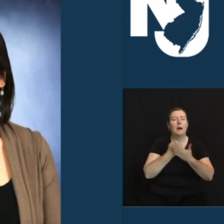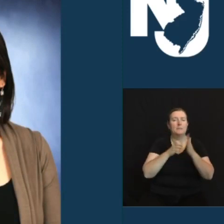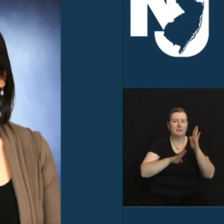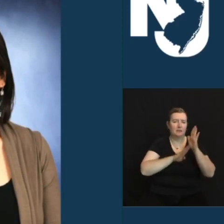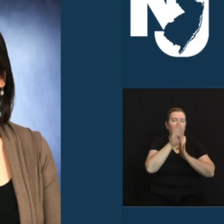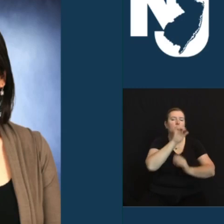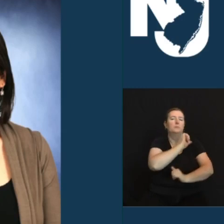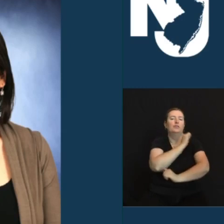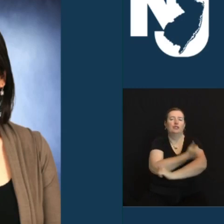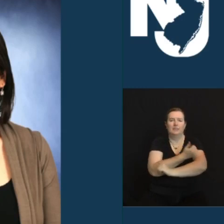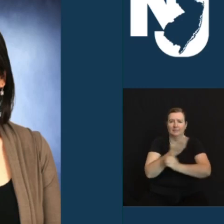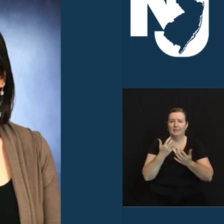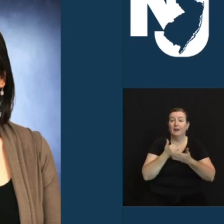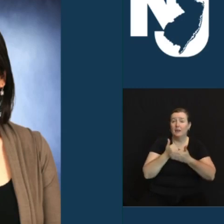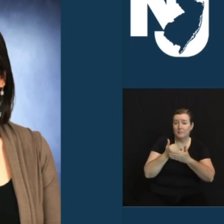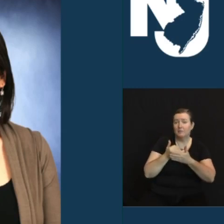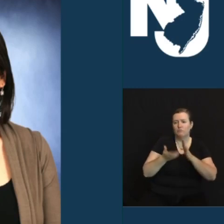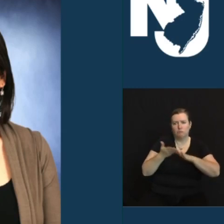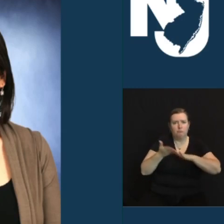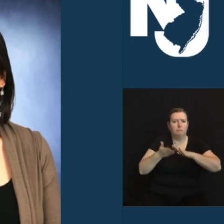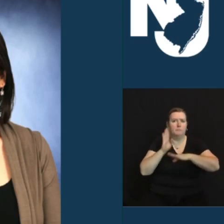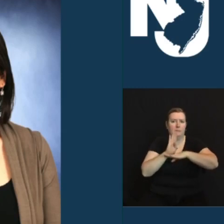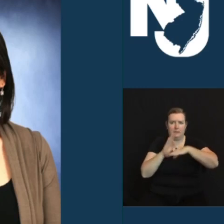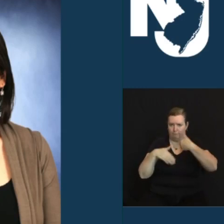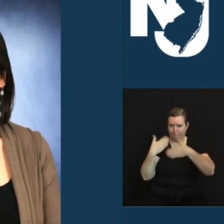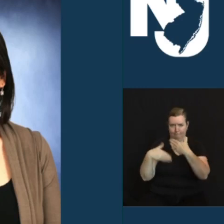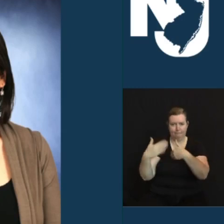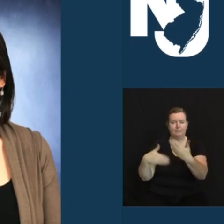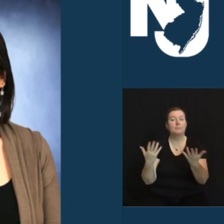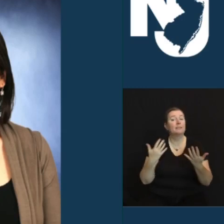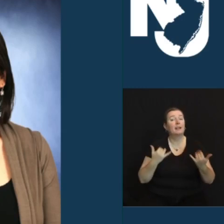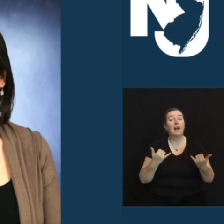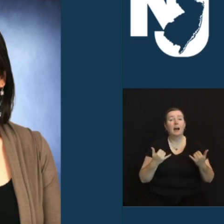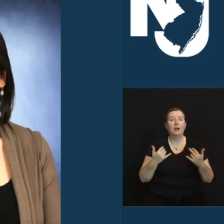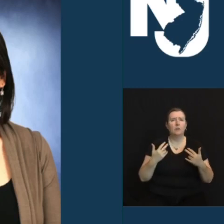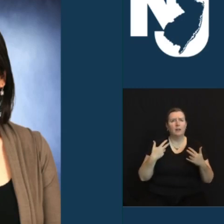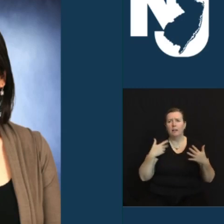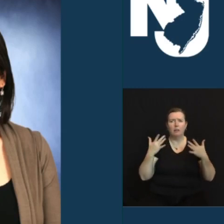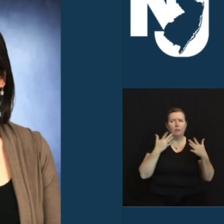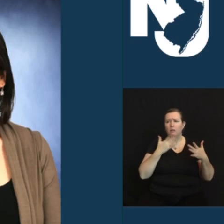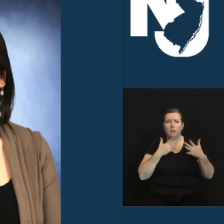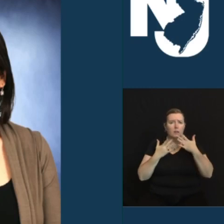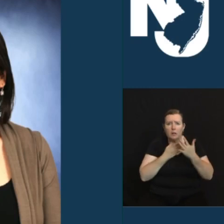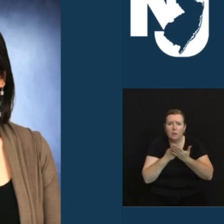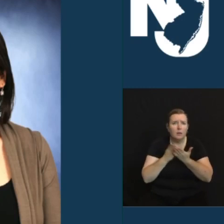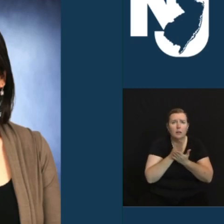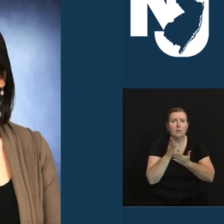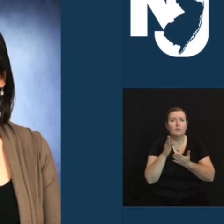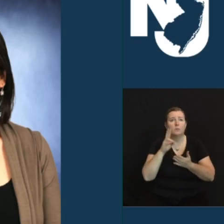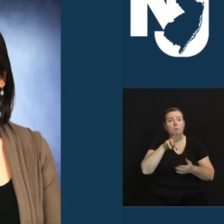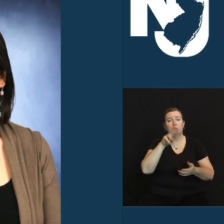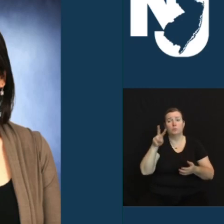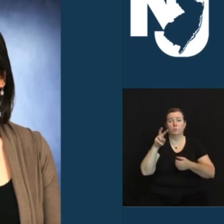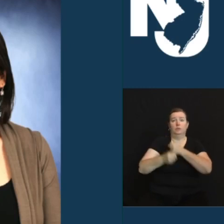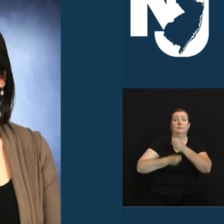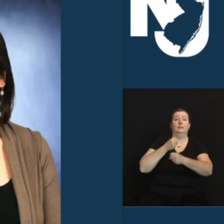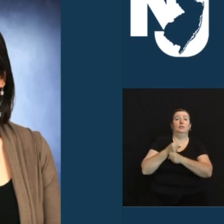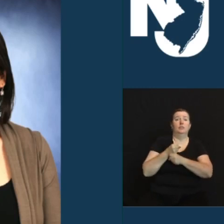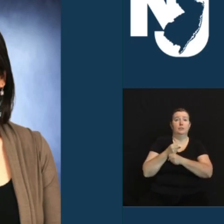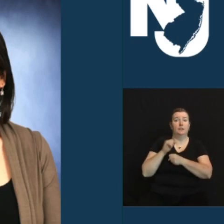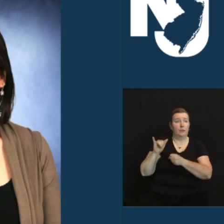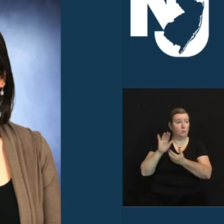their missions, even in the face of these uncertain times. For the past 22 years, the Goddard School of Quakerbridge